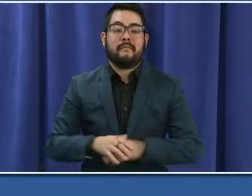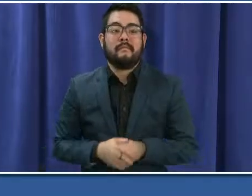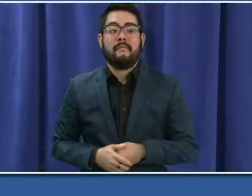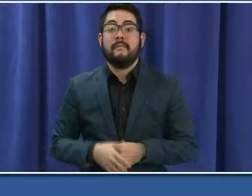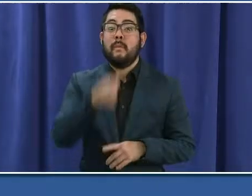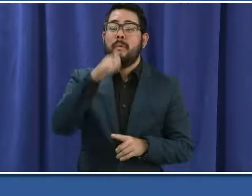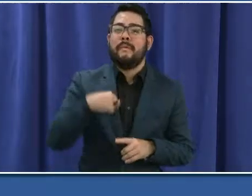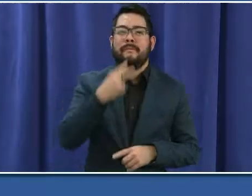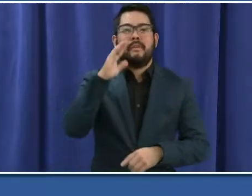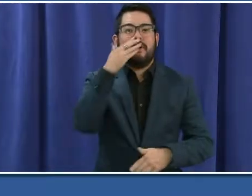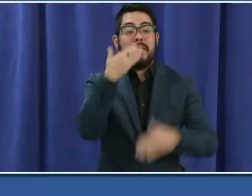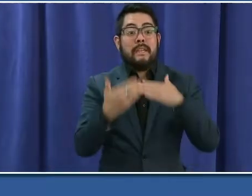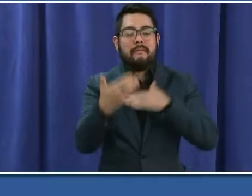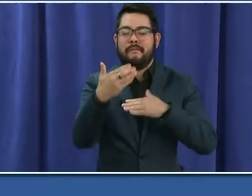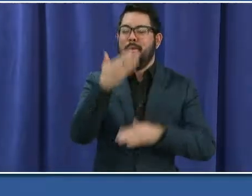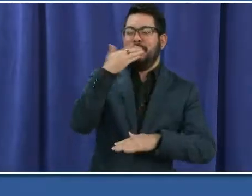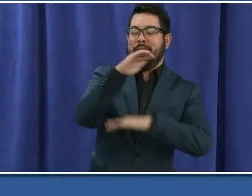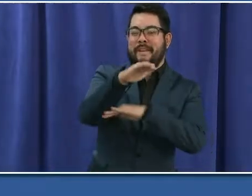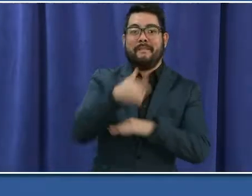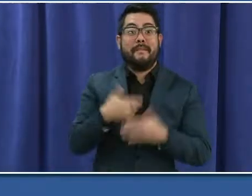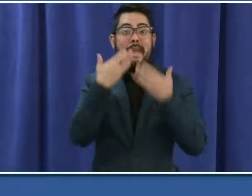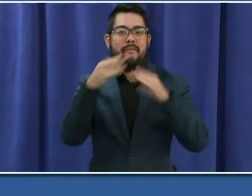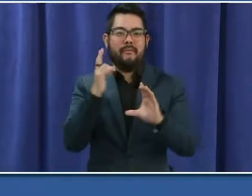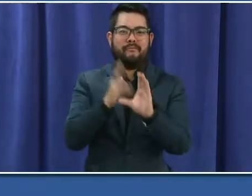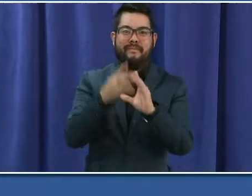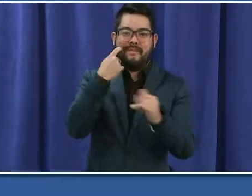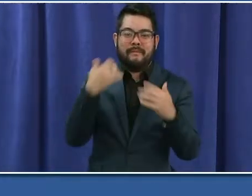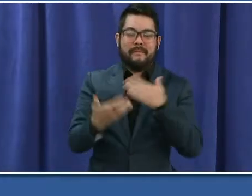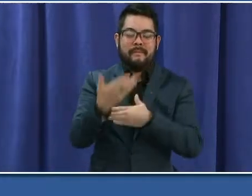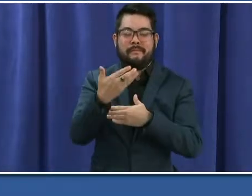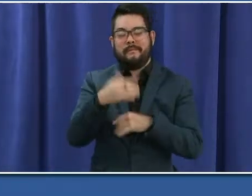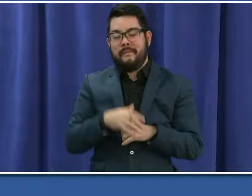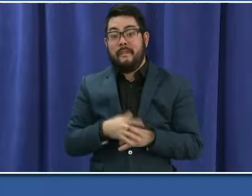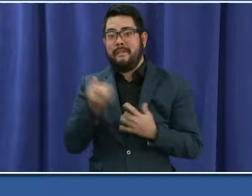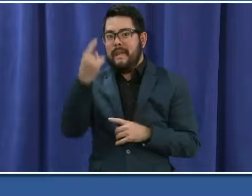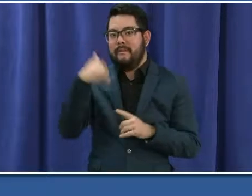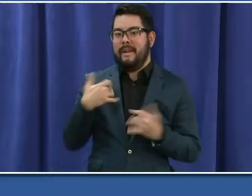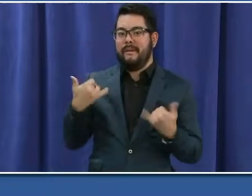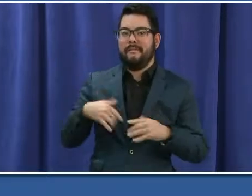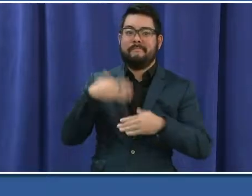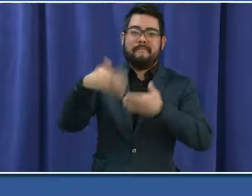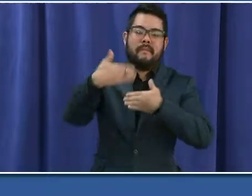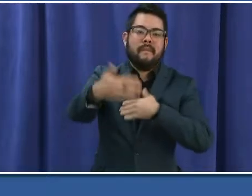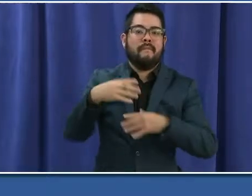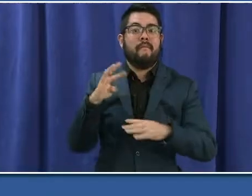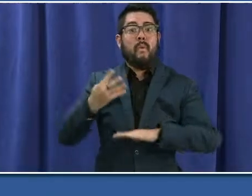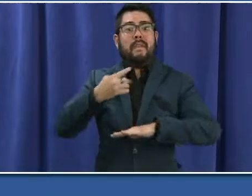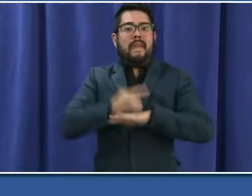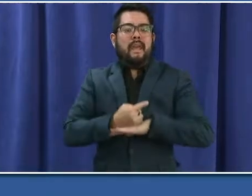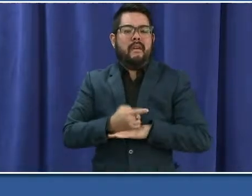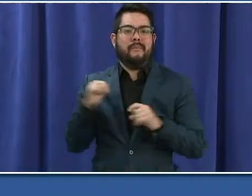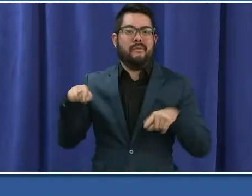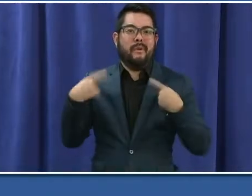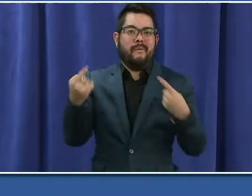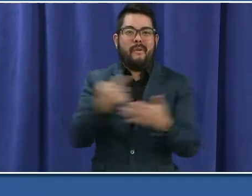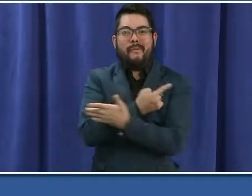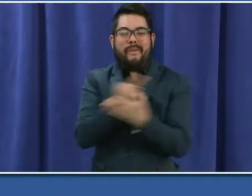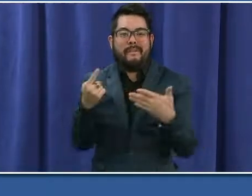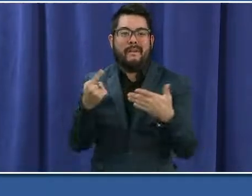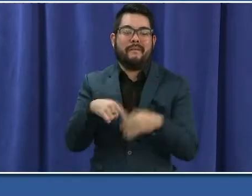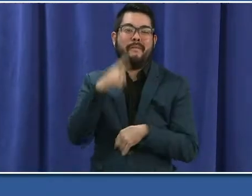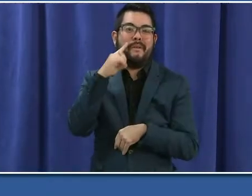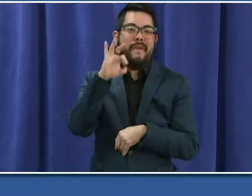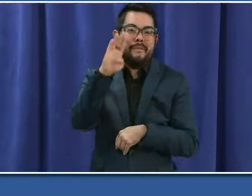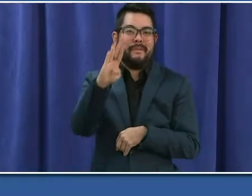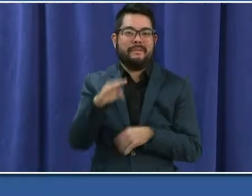Good evening, everyone, and thank you for joining us tonight as we are on day 4 of our week-long Facebook Live series around